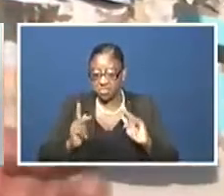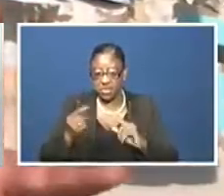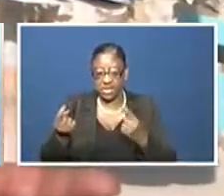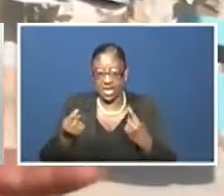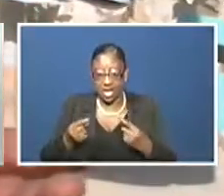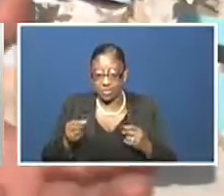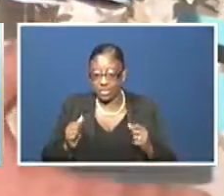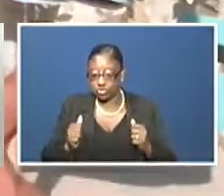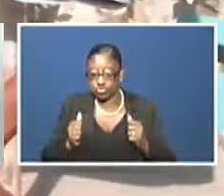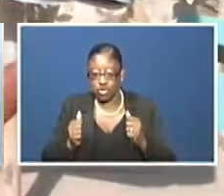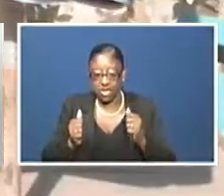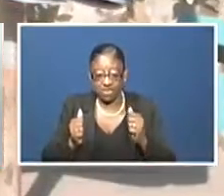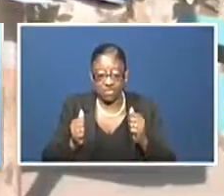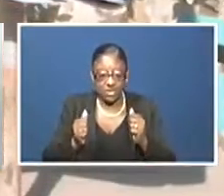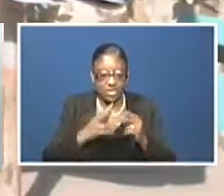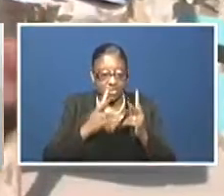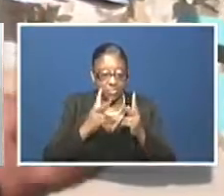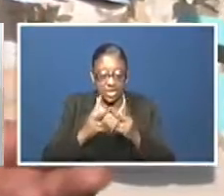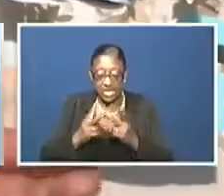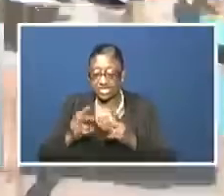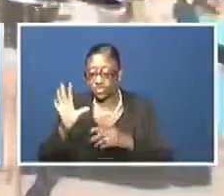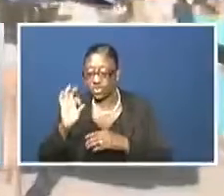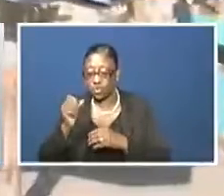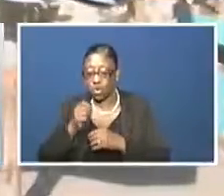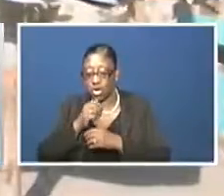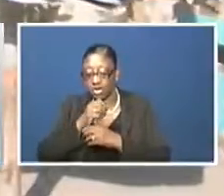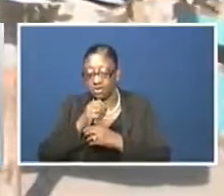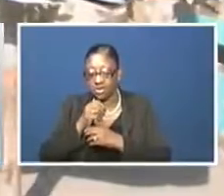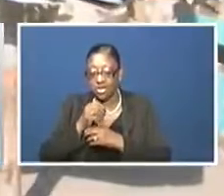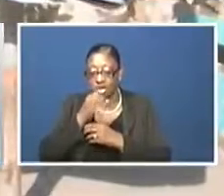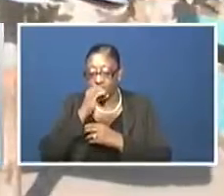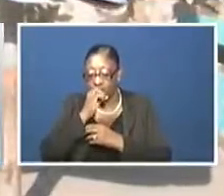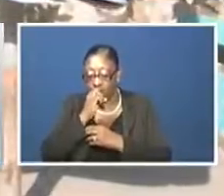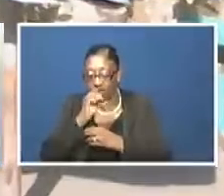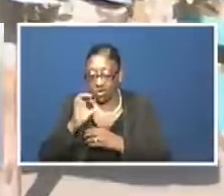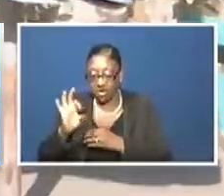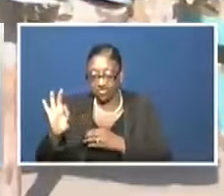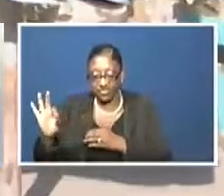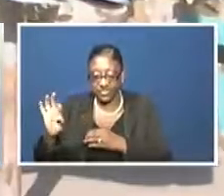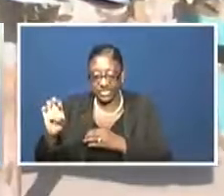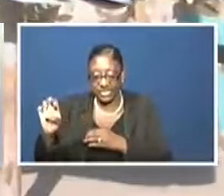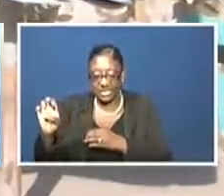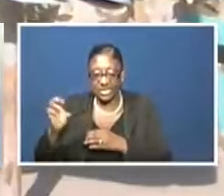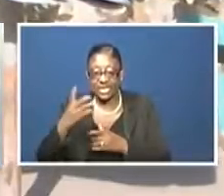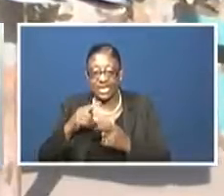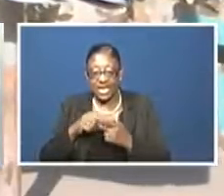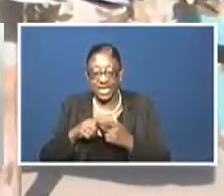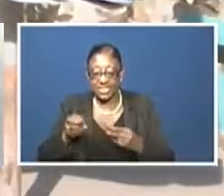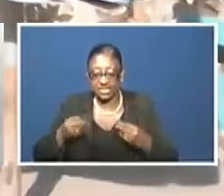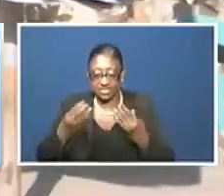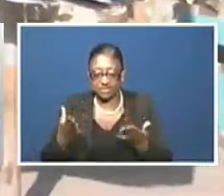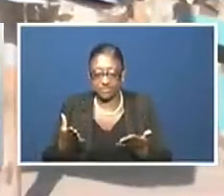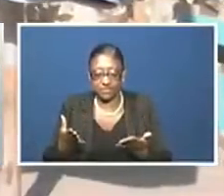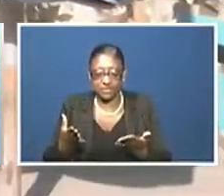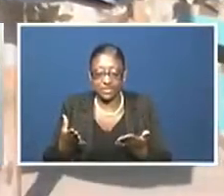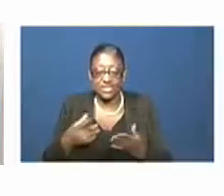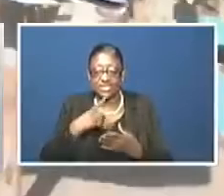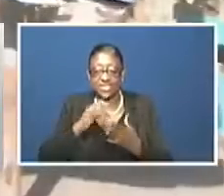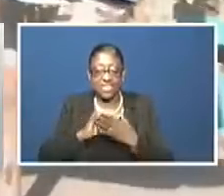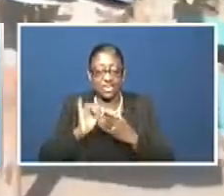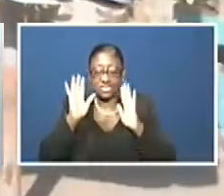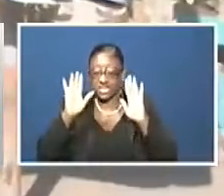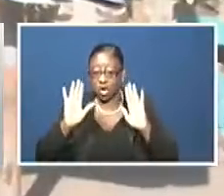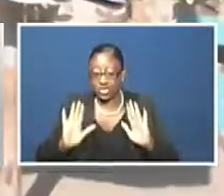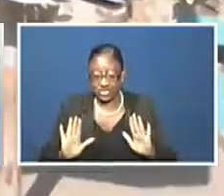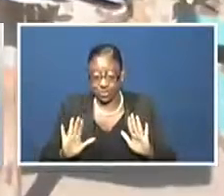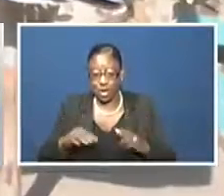driving through the community. They want places to go have coffee and lunch. And coming out of the pandemic, to be doing this, providing this service is just awesome.